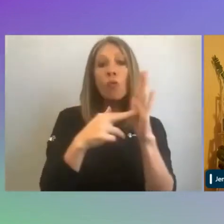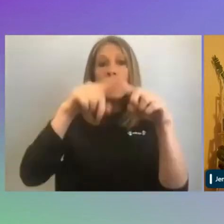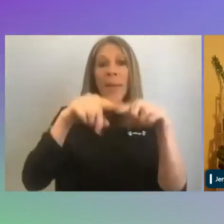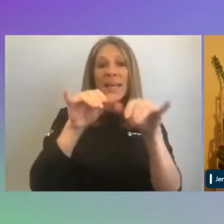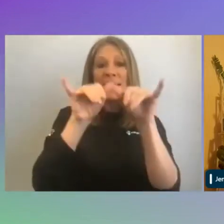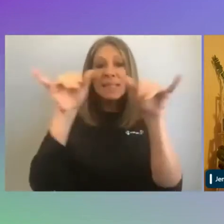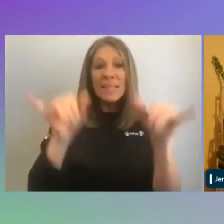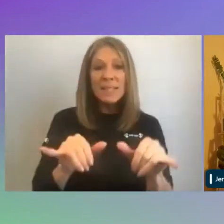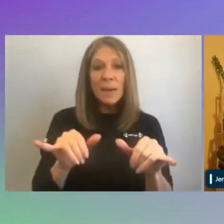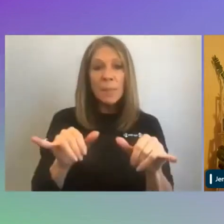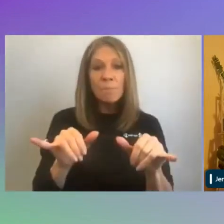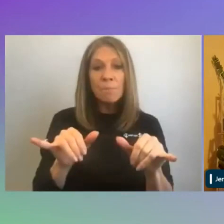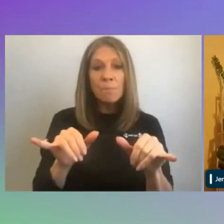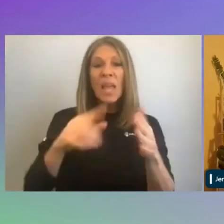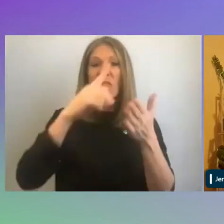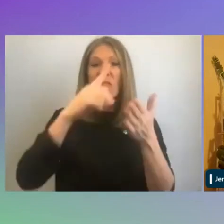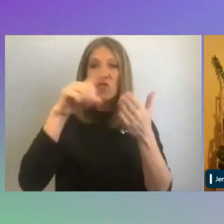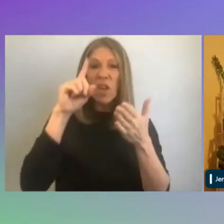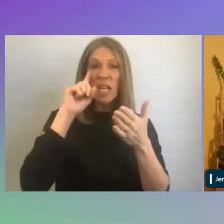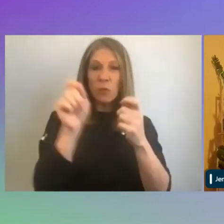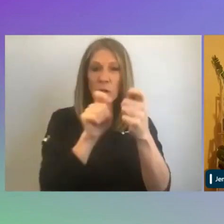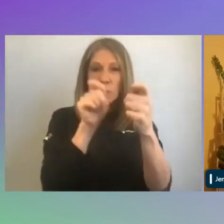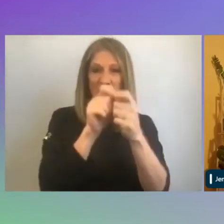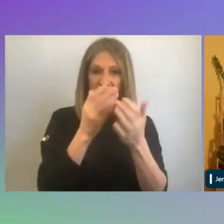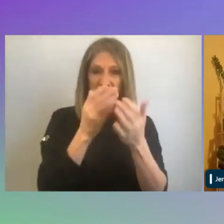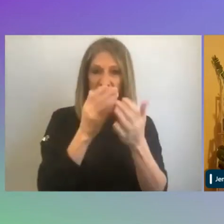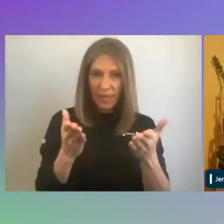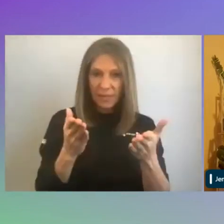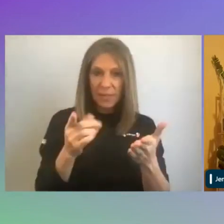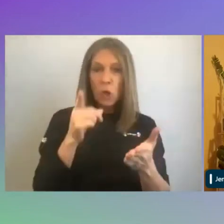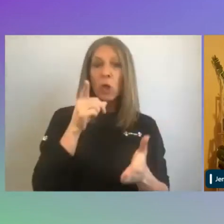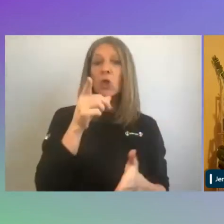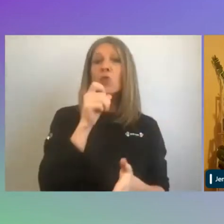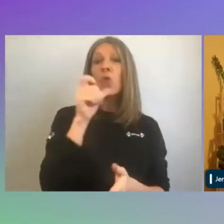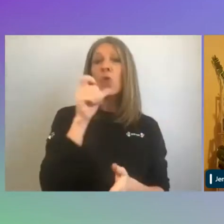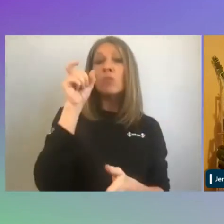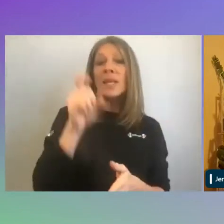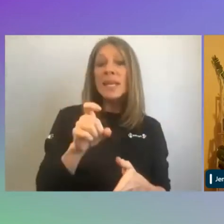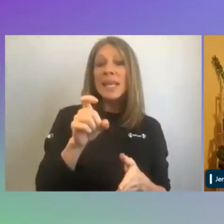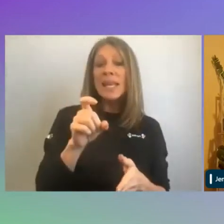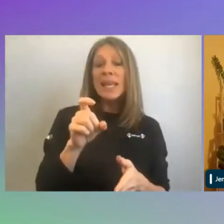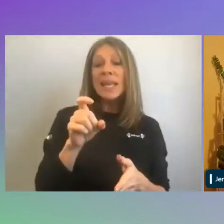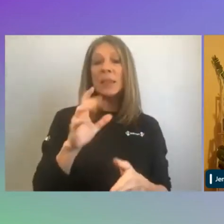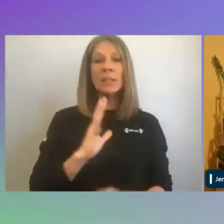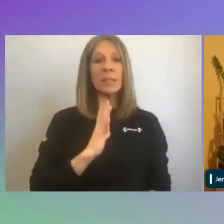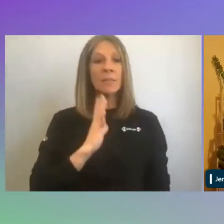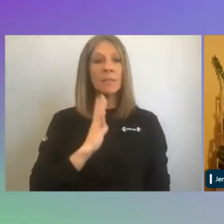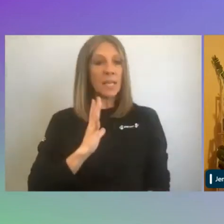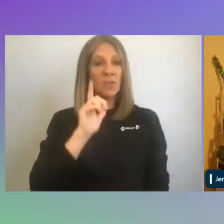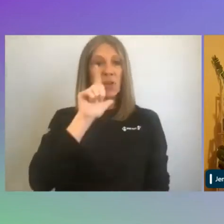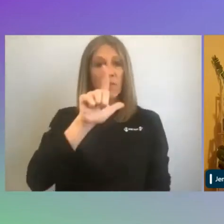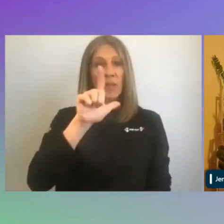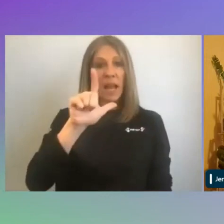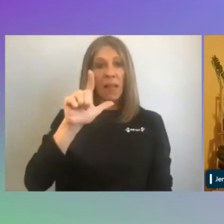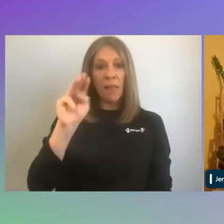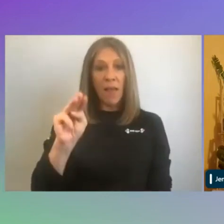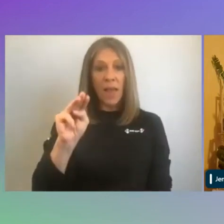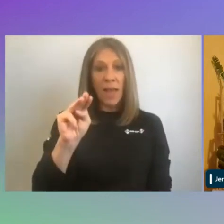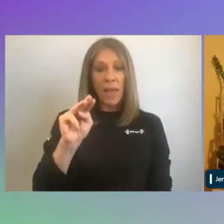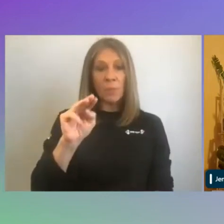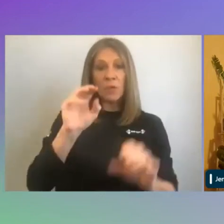system that checks for certain things. You don't need the sophistication of an LLM to